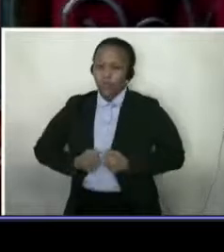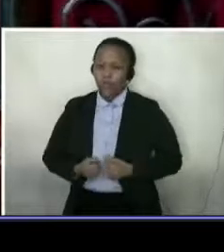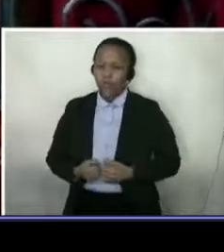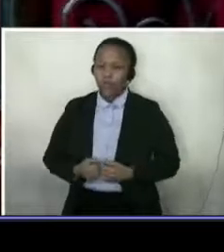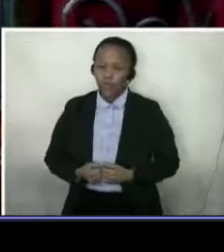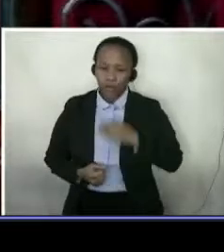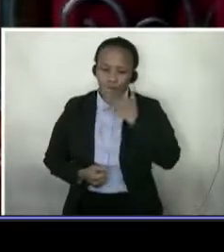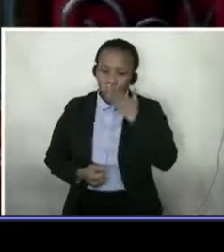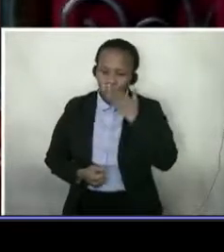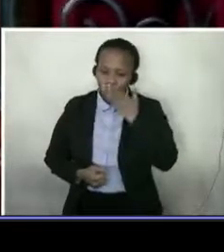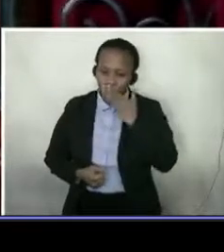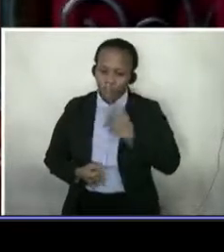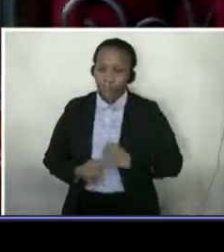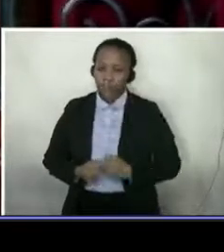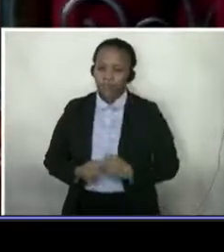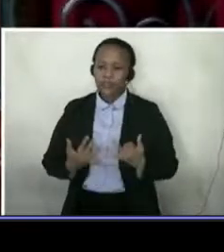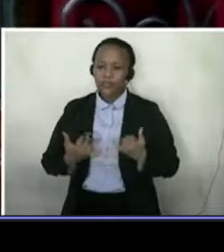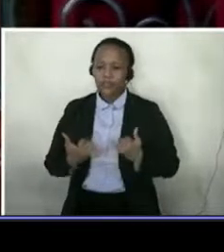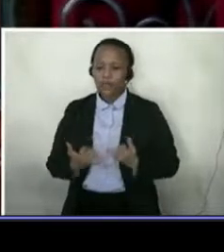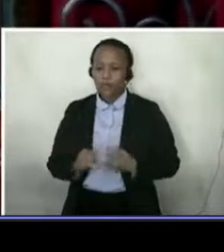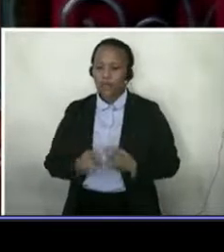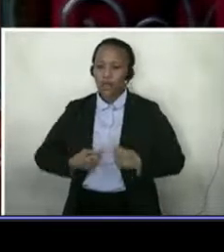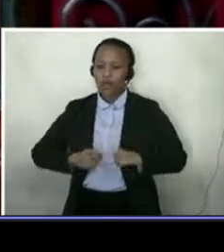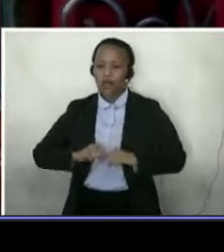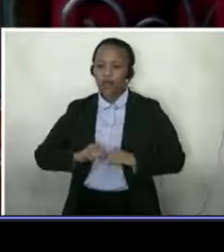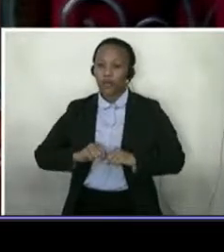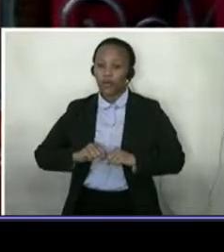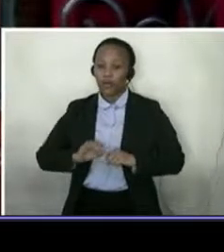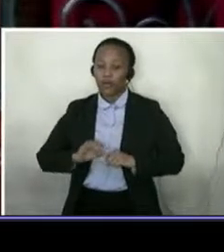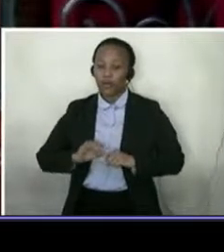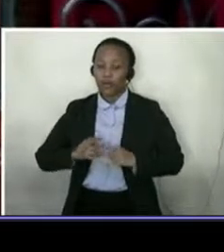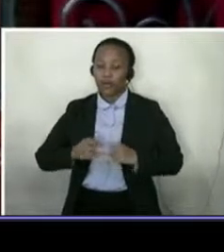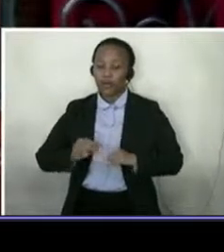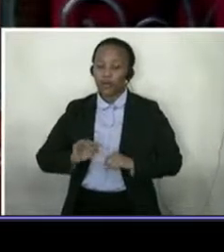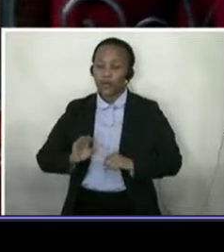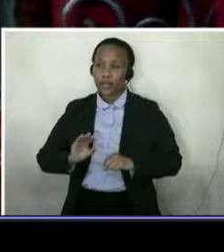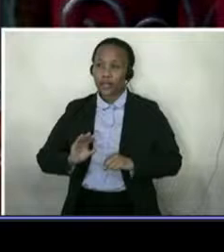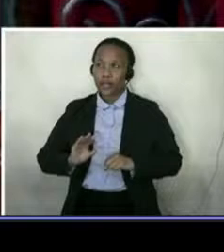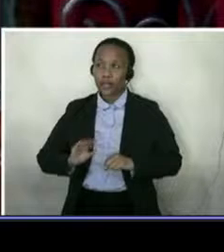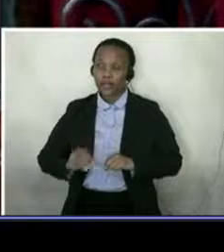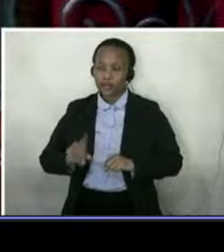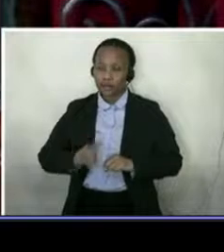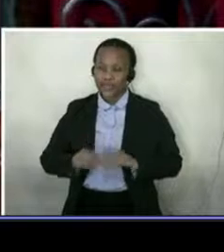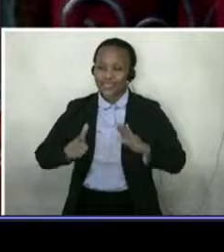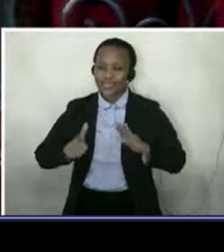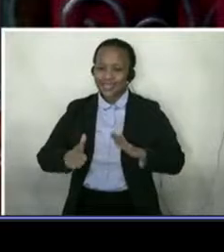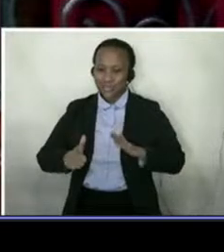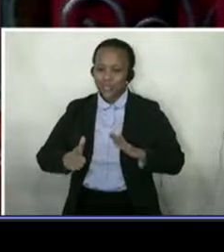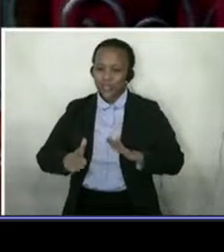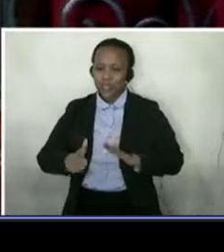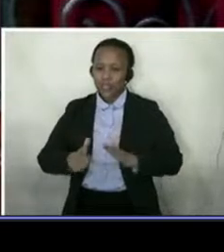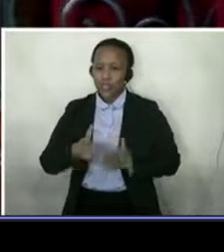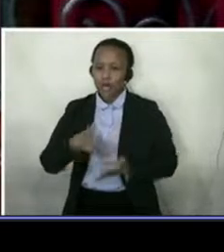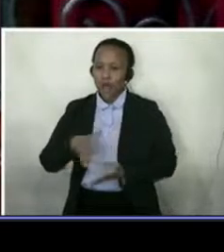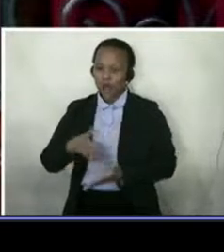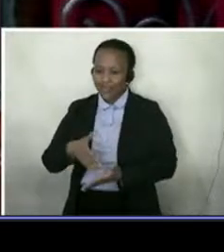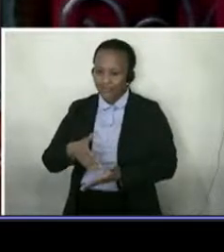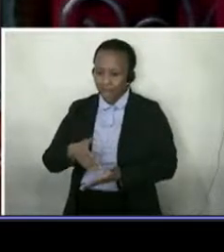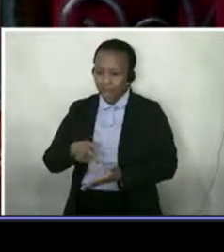7, it is worth noting that there are still 6 outstanding investigations. Of course, there is a general view that the